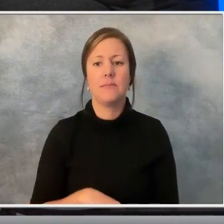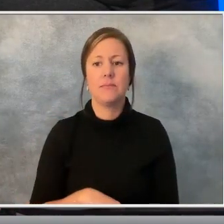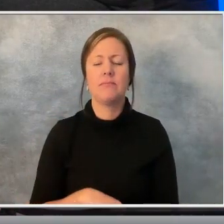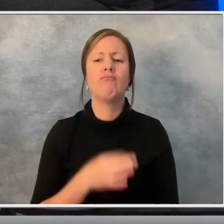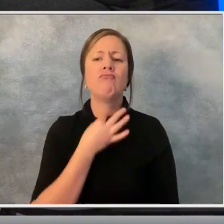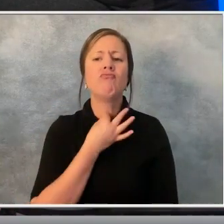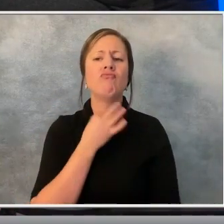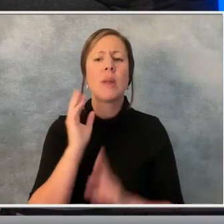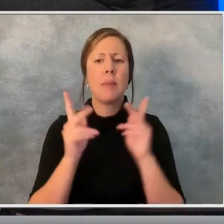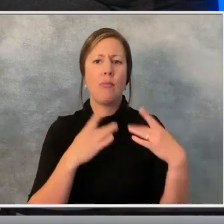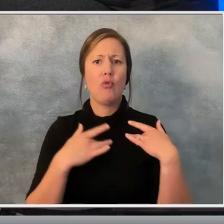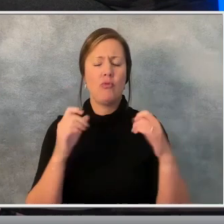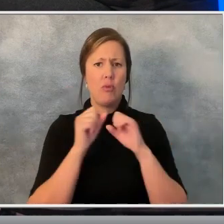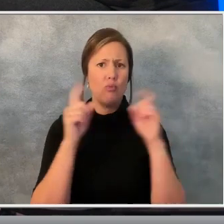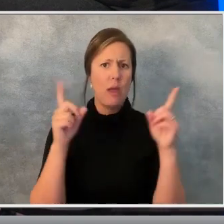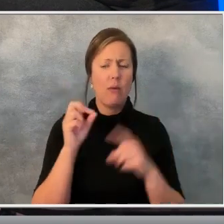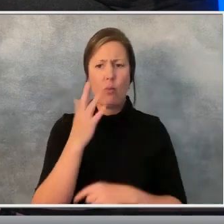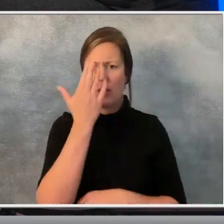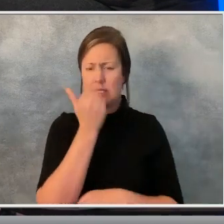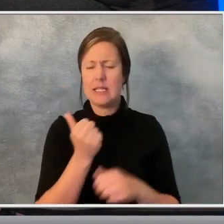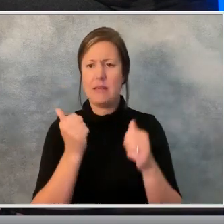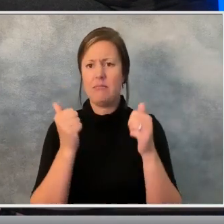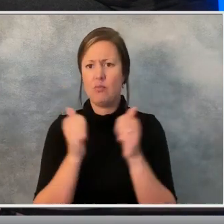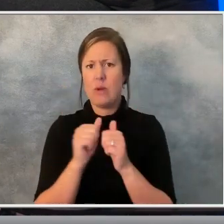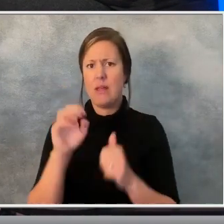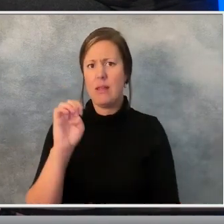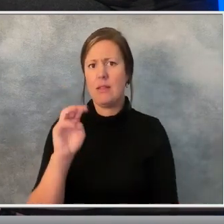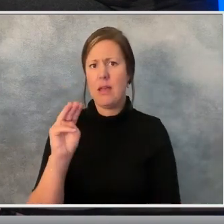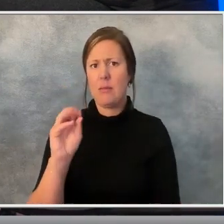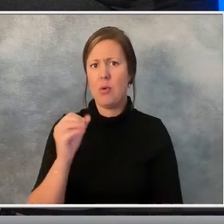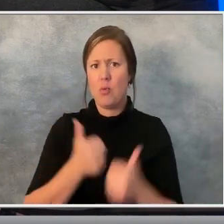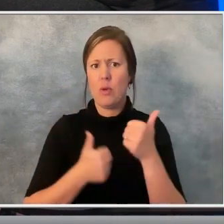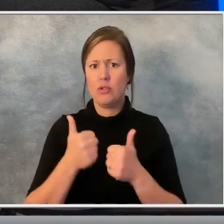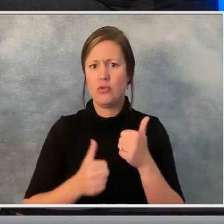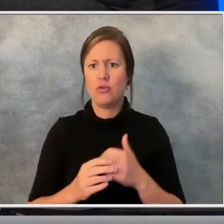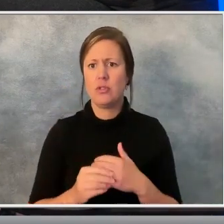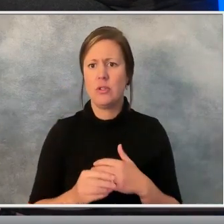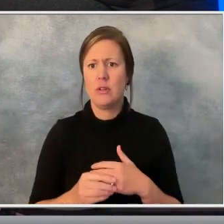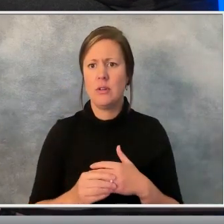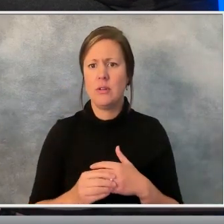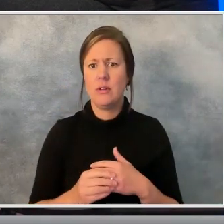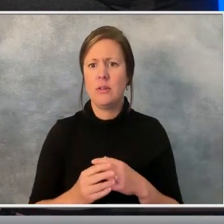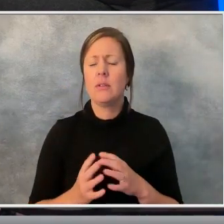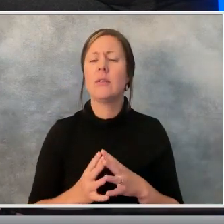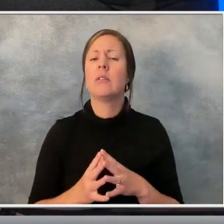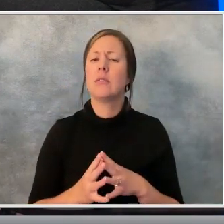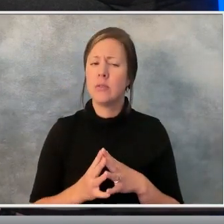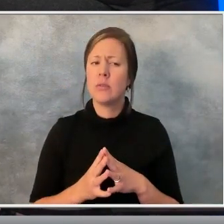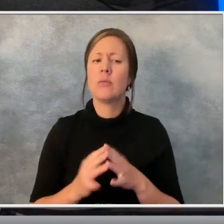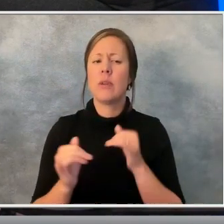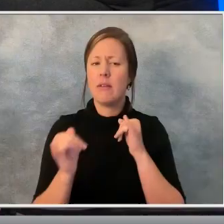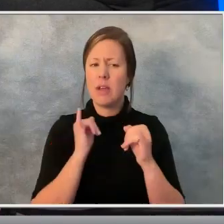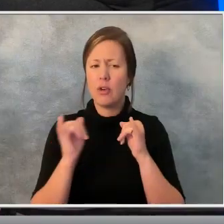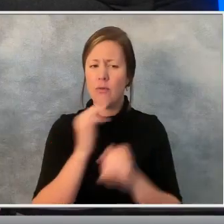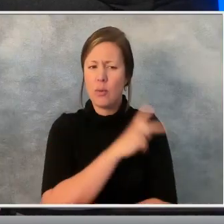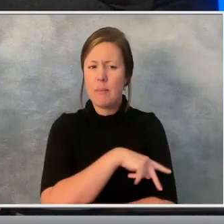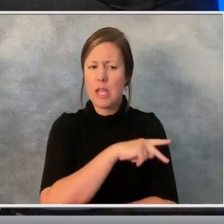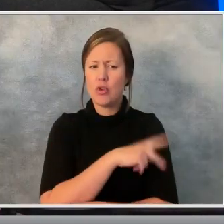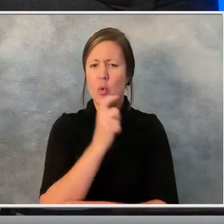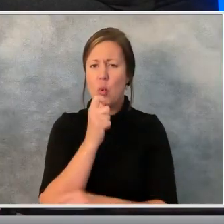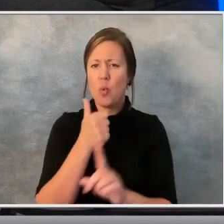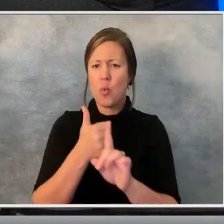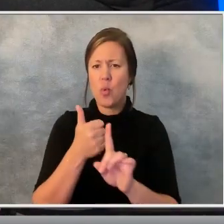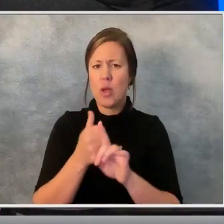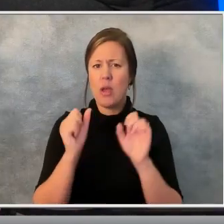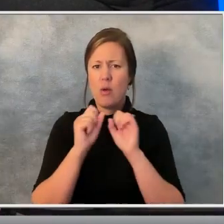awake or usually asleep when they're on ECMO? We have interviewed patients who were awake Yeah. on ECMO,